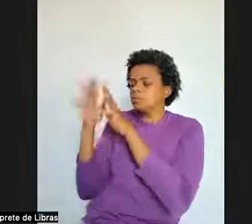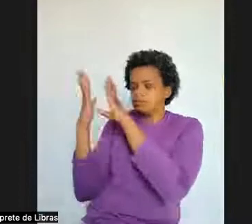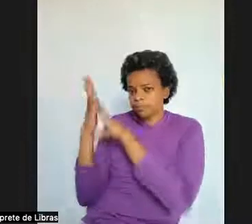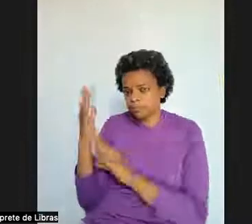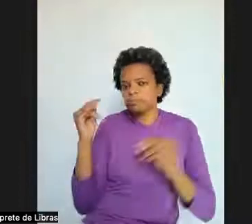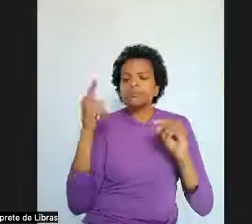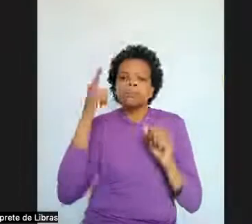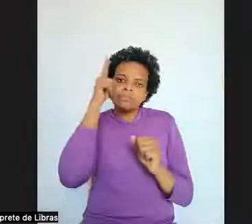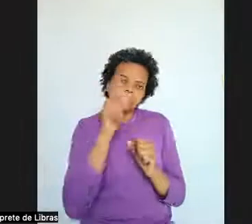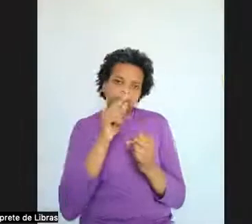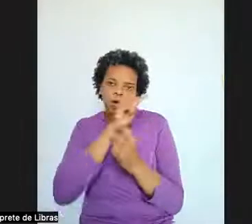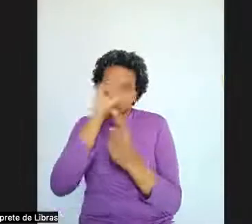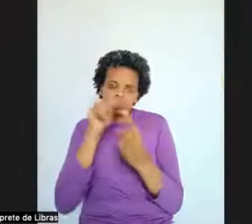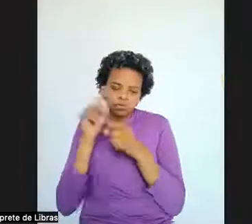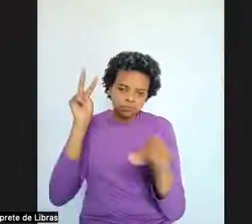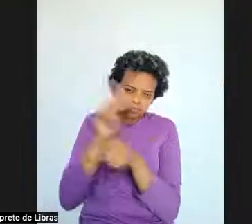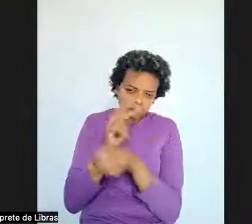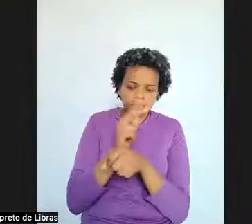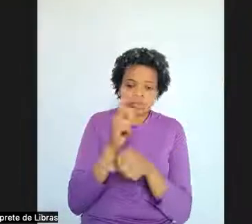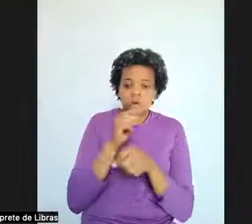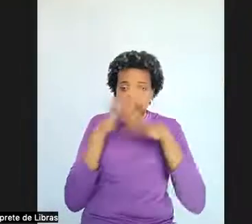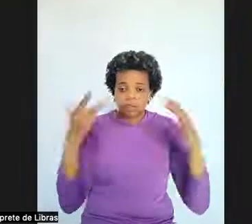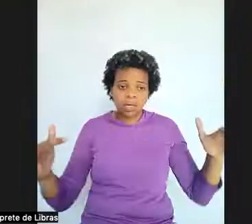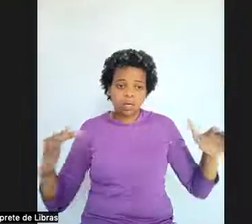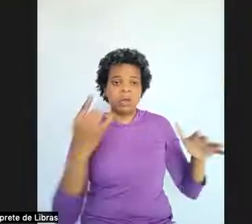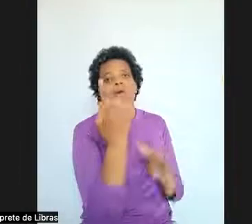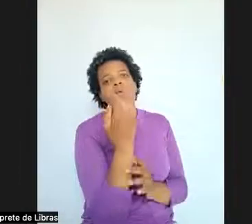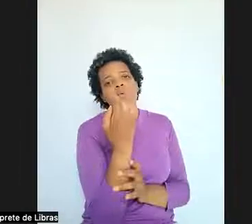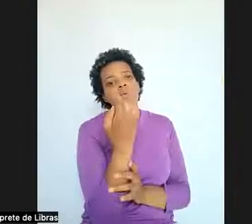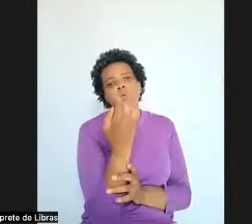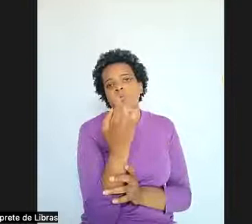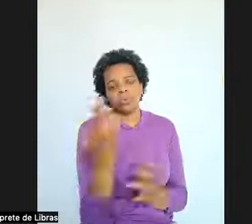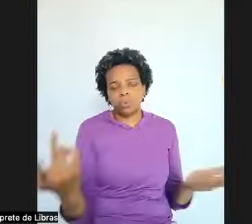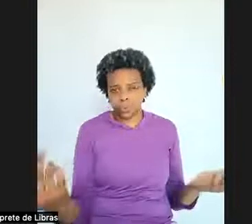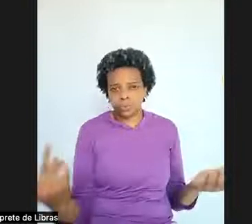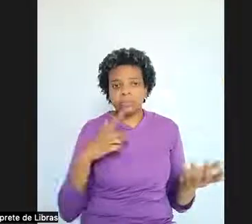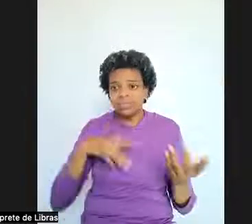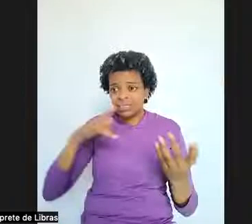for conservation is global, and because it's only one ocean,